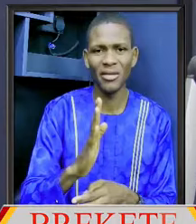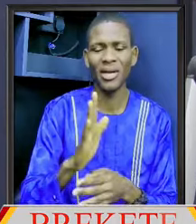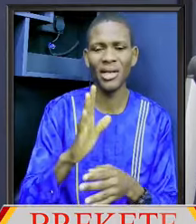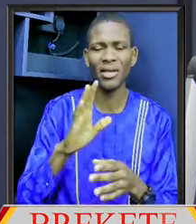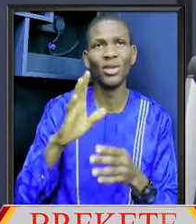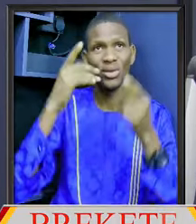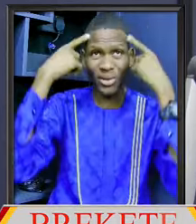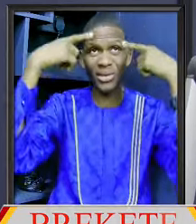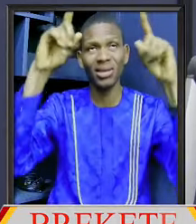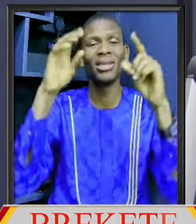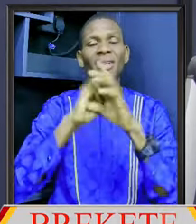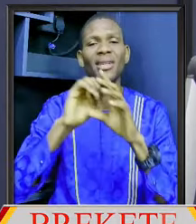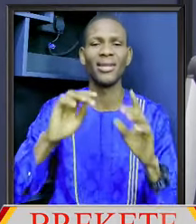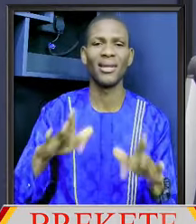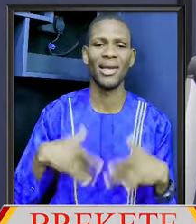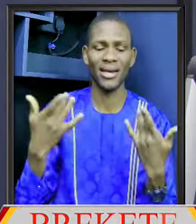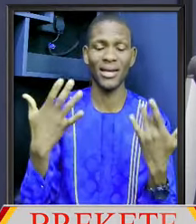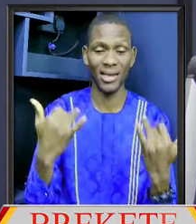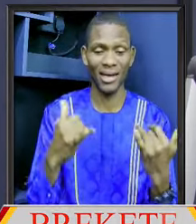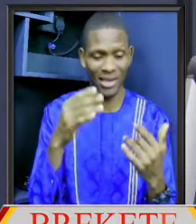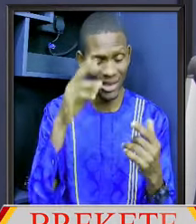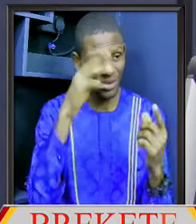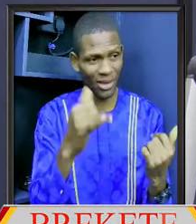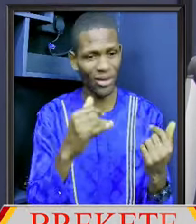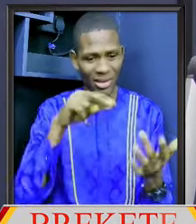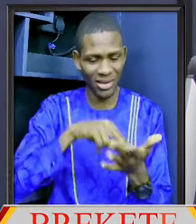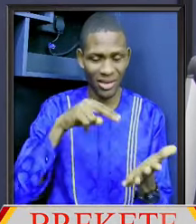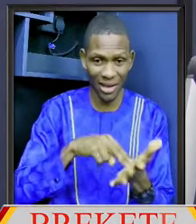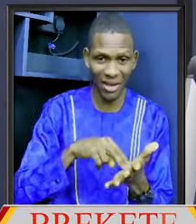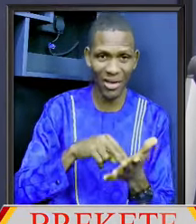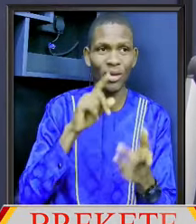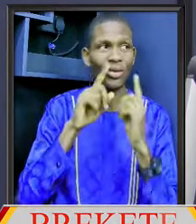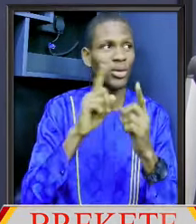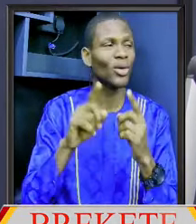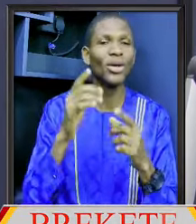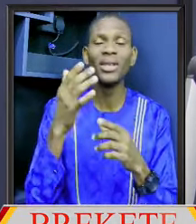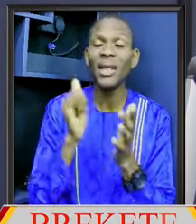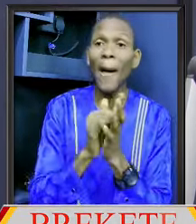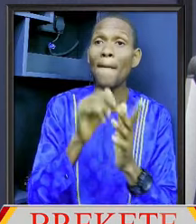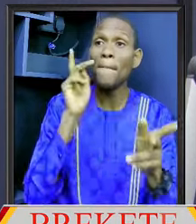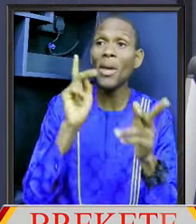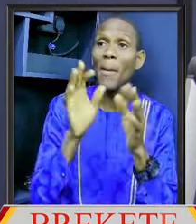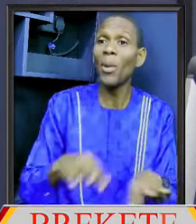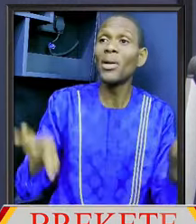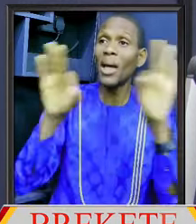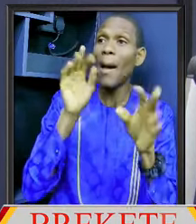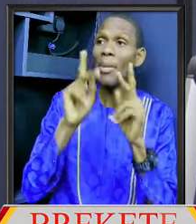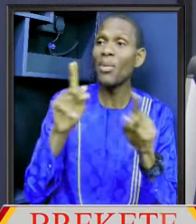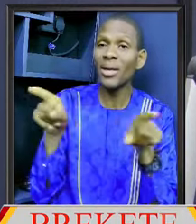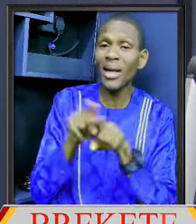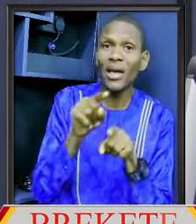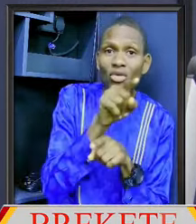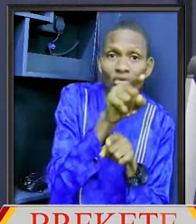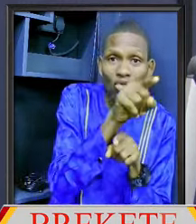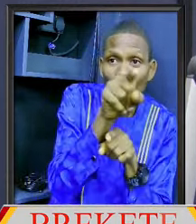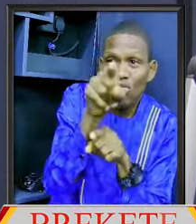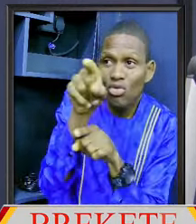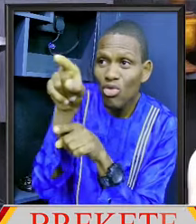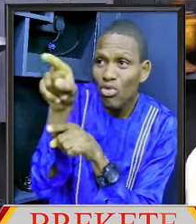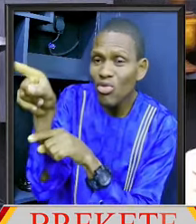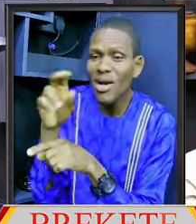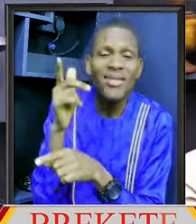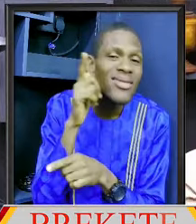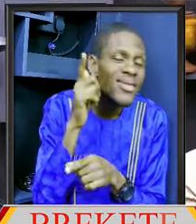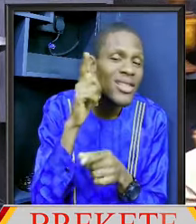never will do well. Now instant they talk, so tape bet important people like Una, they listen, some they